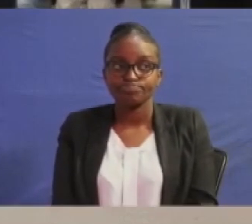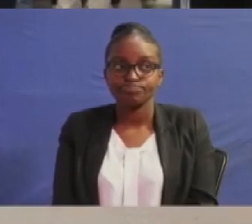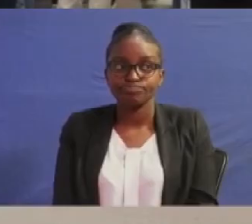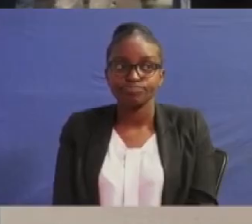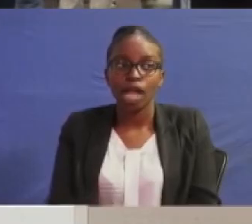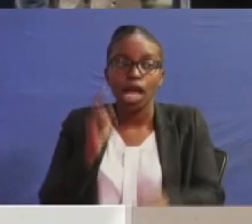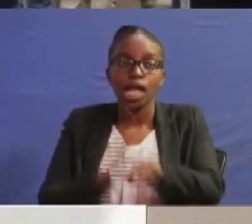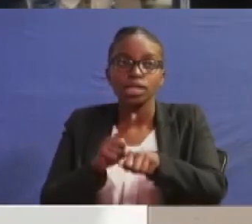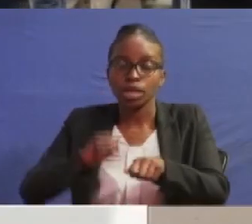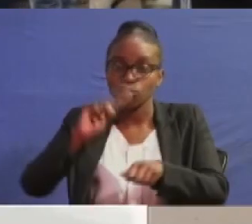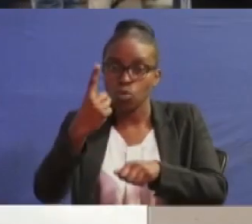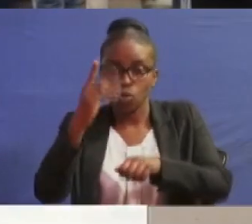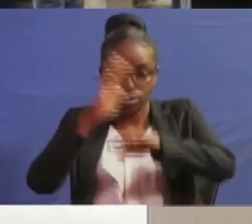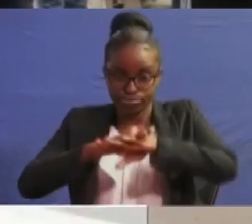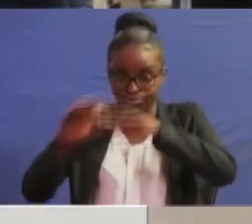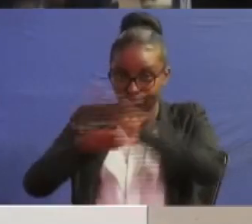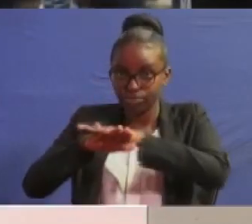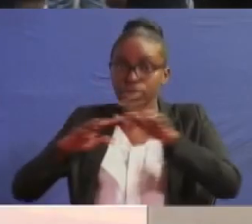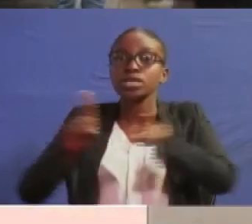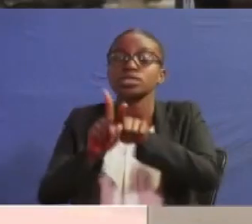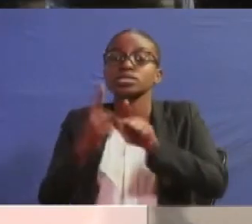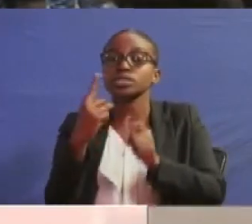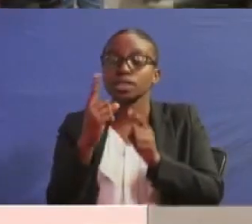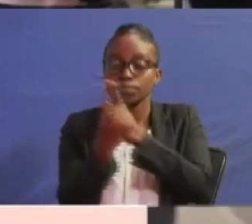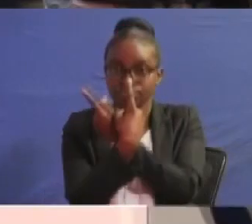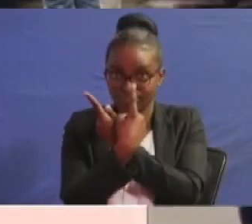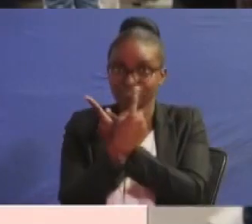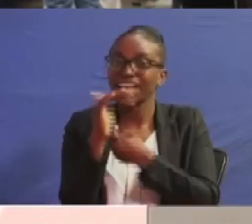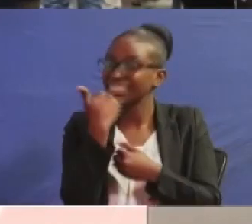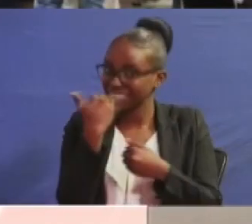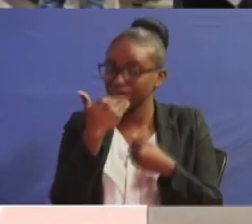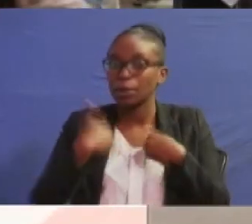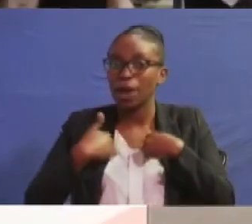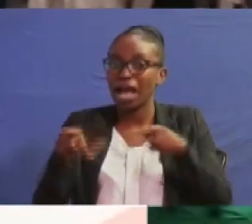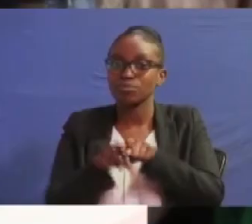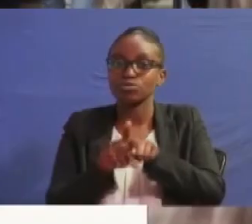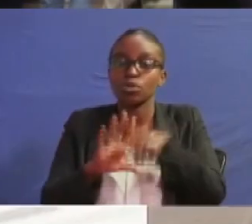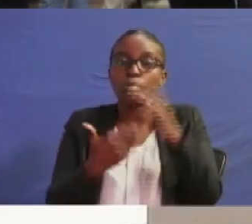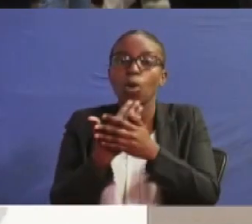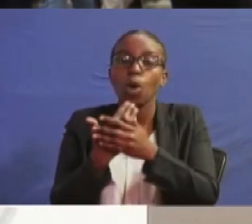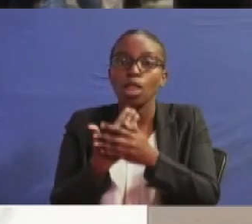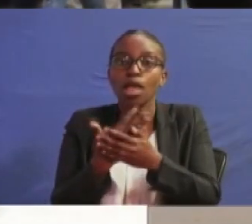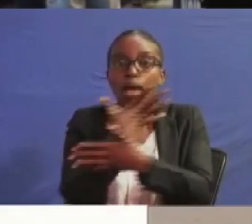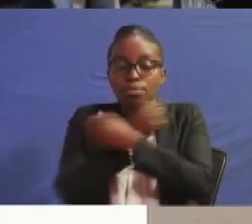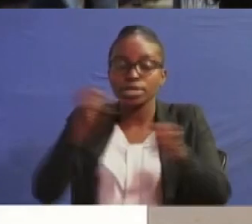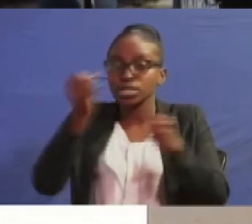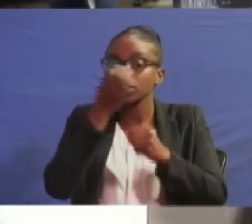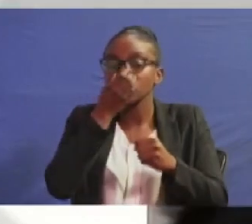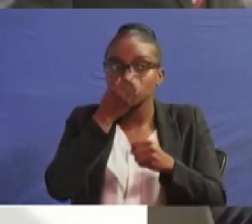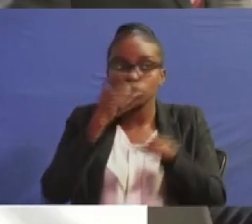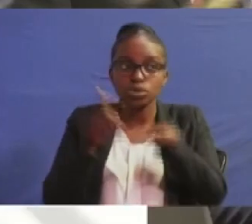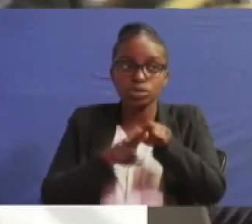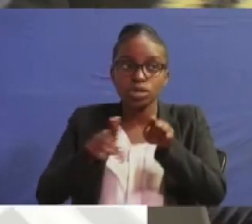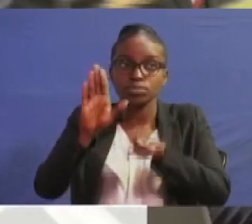On one hand, some Kenyans feel the need for both the Deputy President Rigathi Gachagua and his boss, President William Ruto, to step down, while